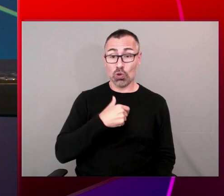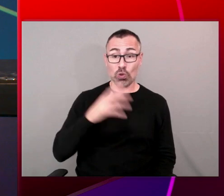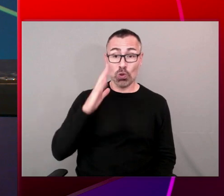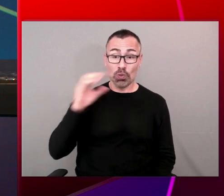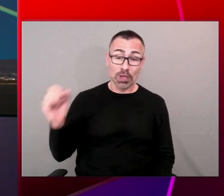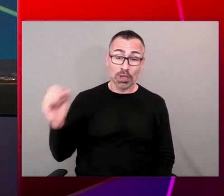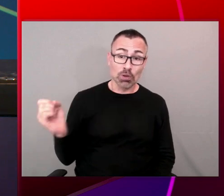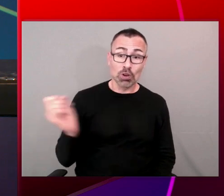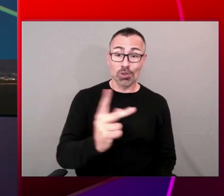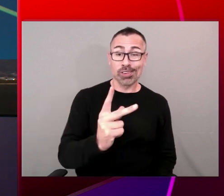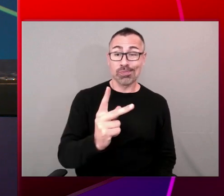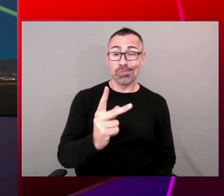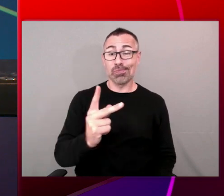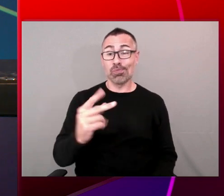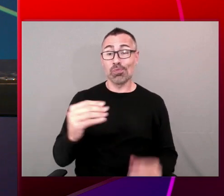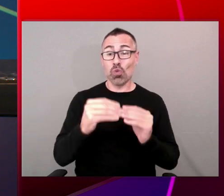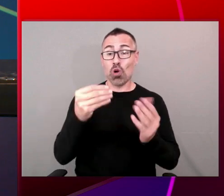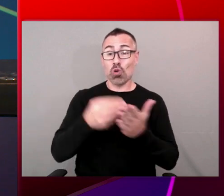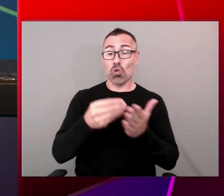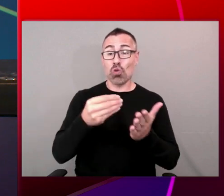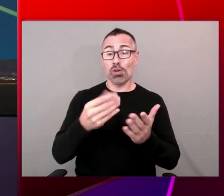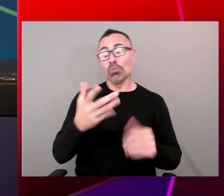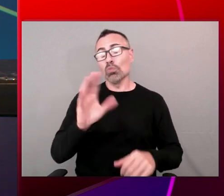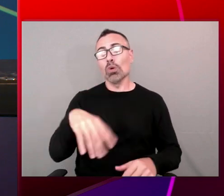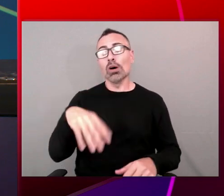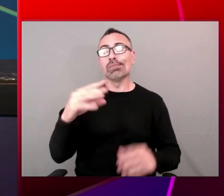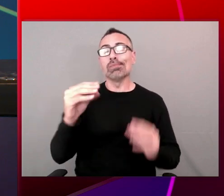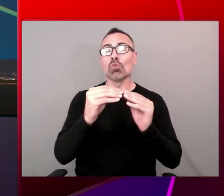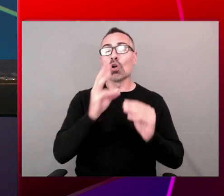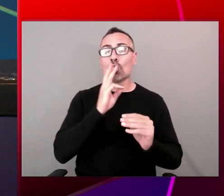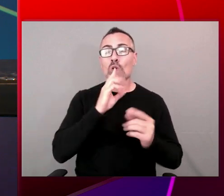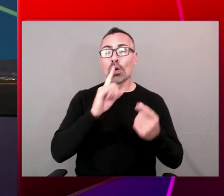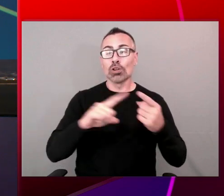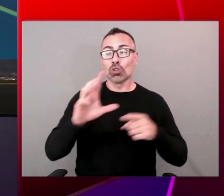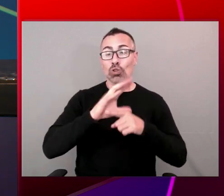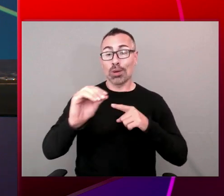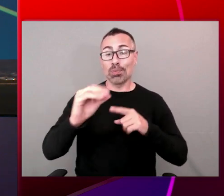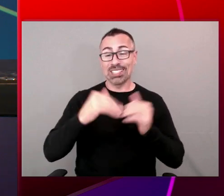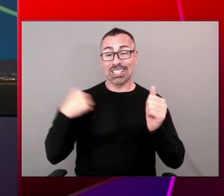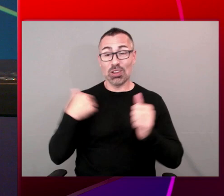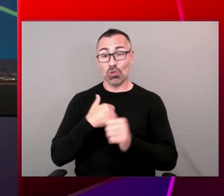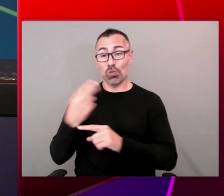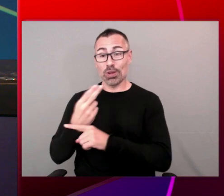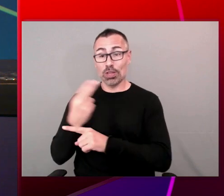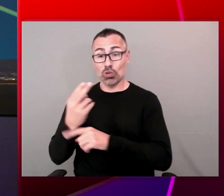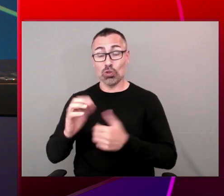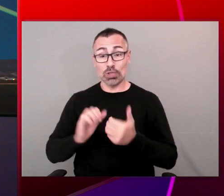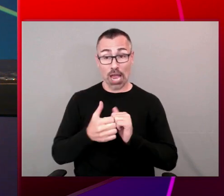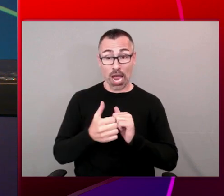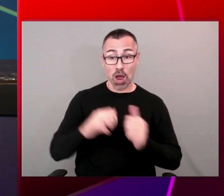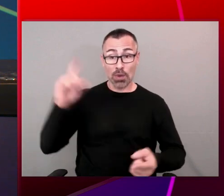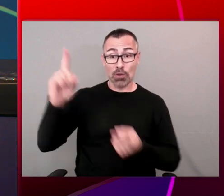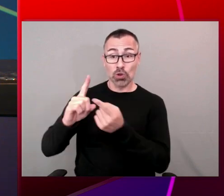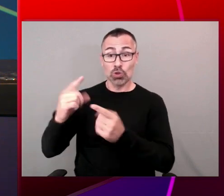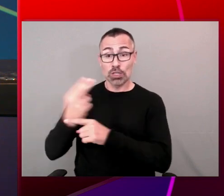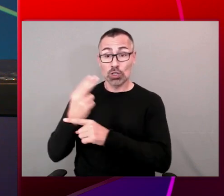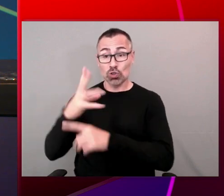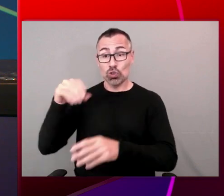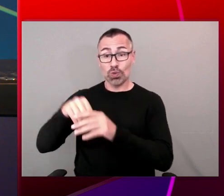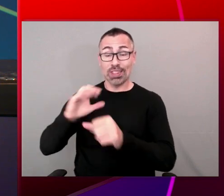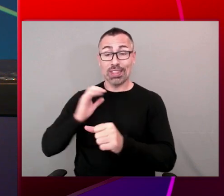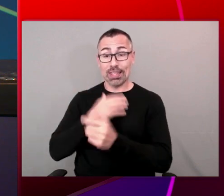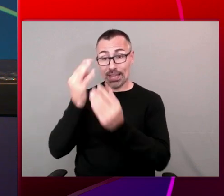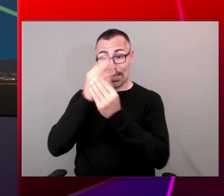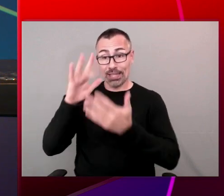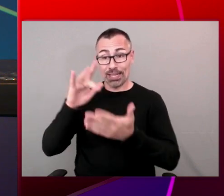Wow. So we're going to do that by both reducing our water use within our data centers and also by investing in projects within communities to increase